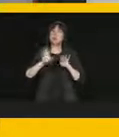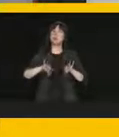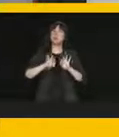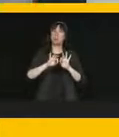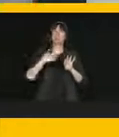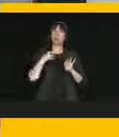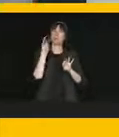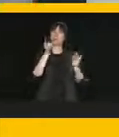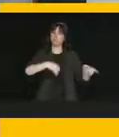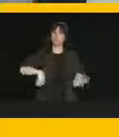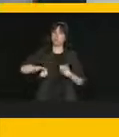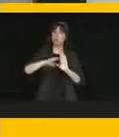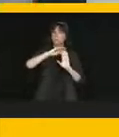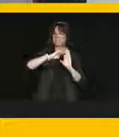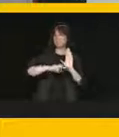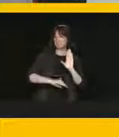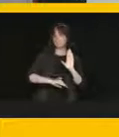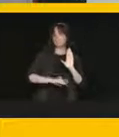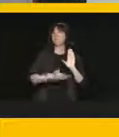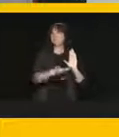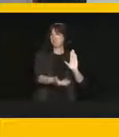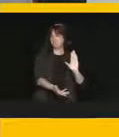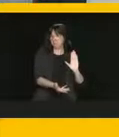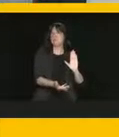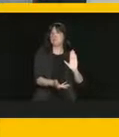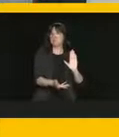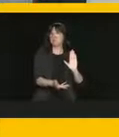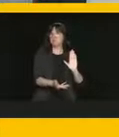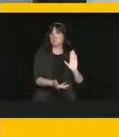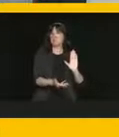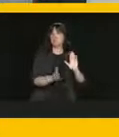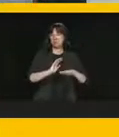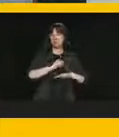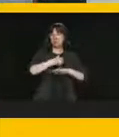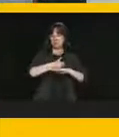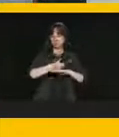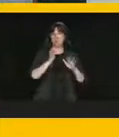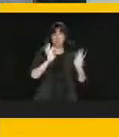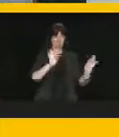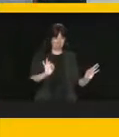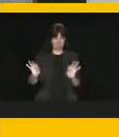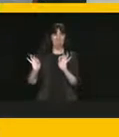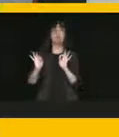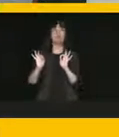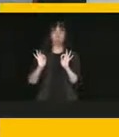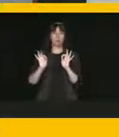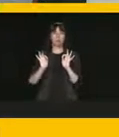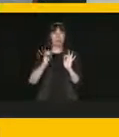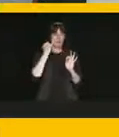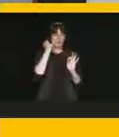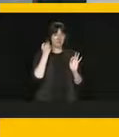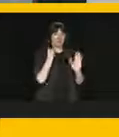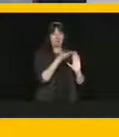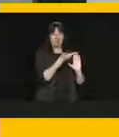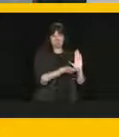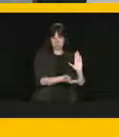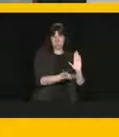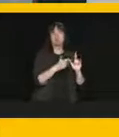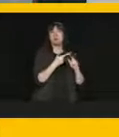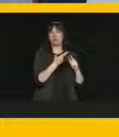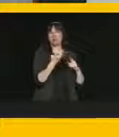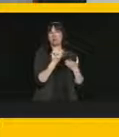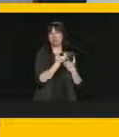of criteria and measures to be in place before we look at reopening different parts of the